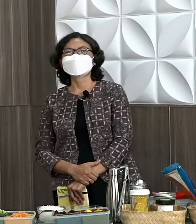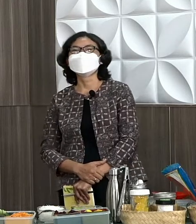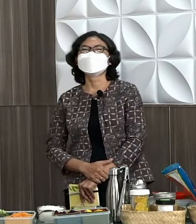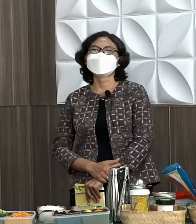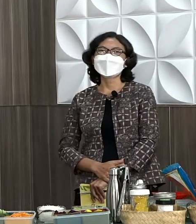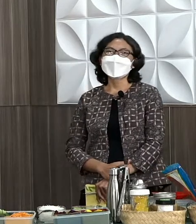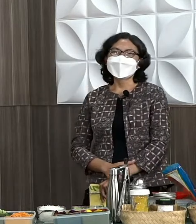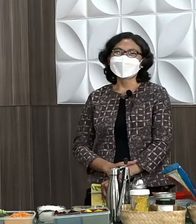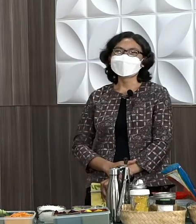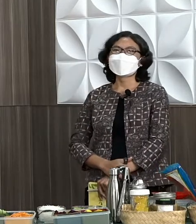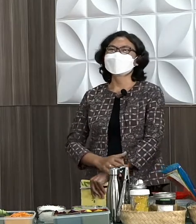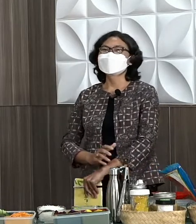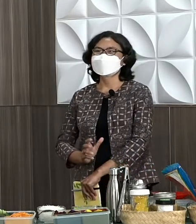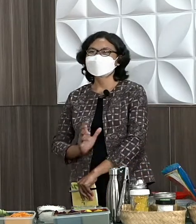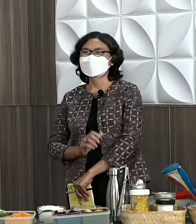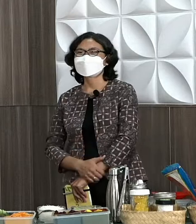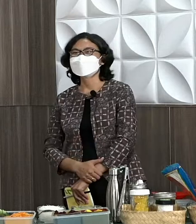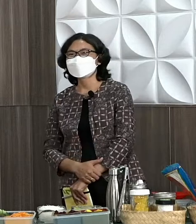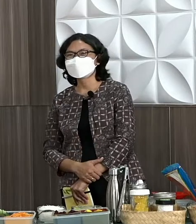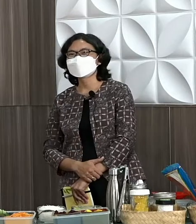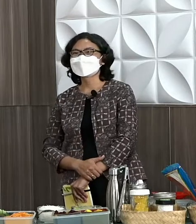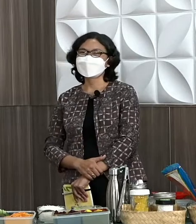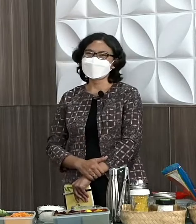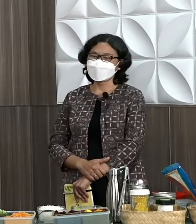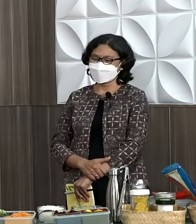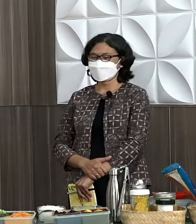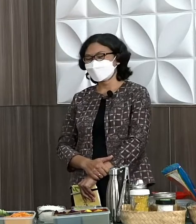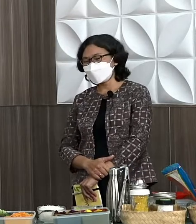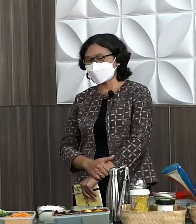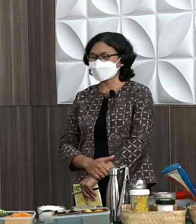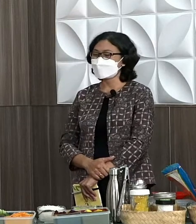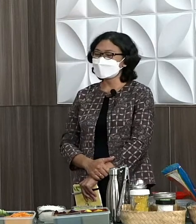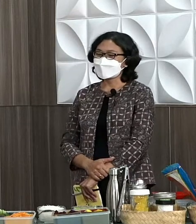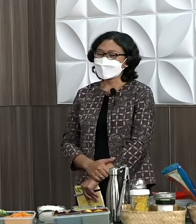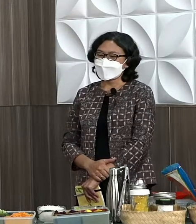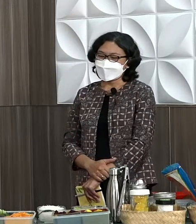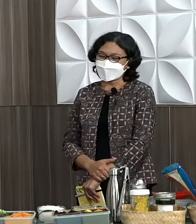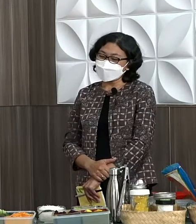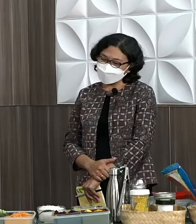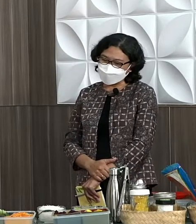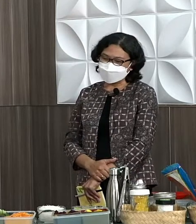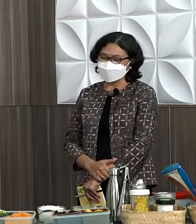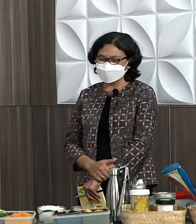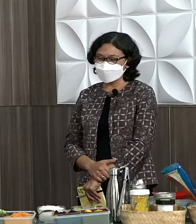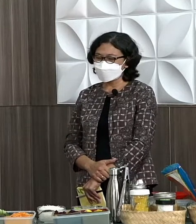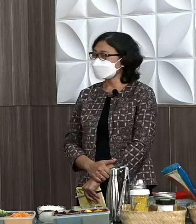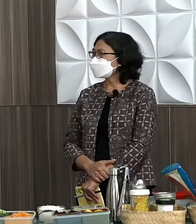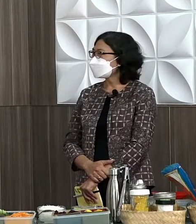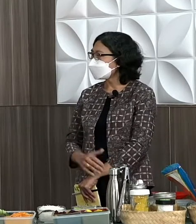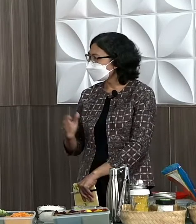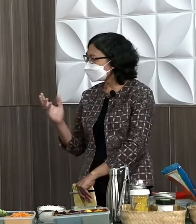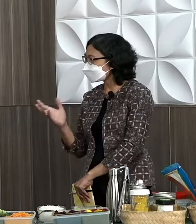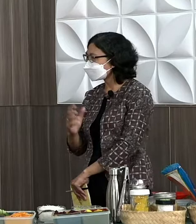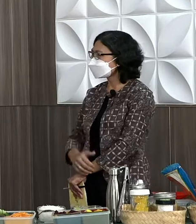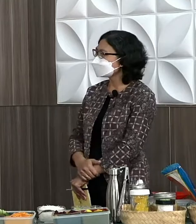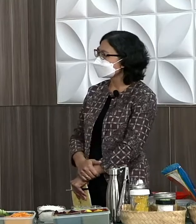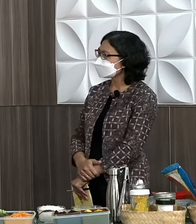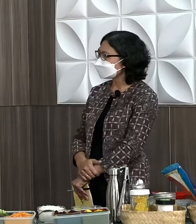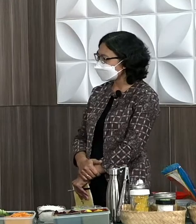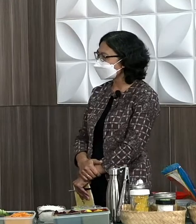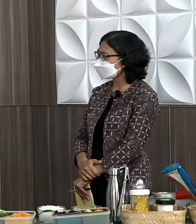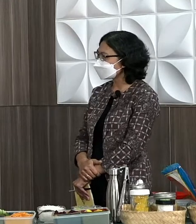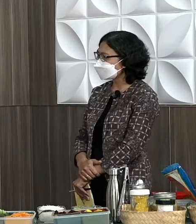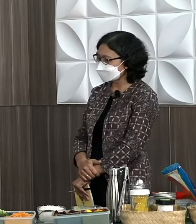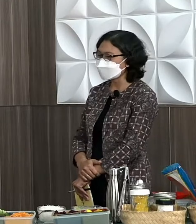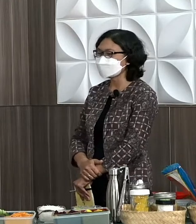No. Okay. No. Not yet. All right. Okay. How? We can continue to the